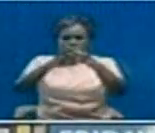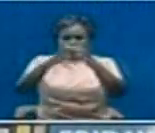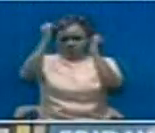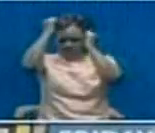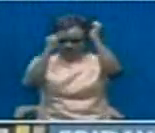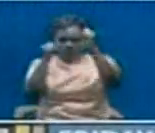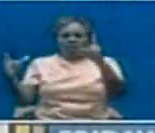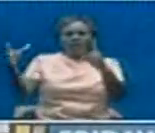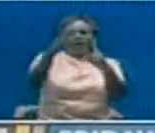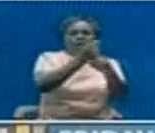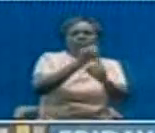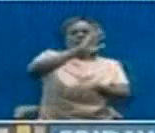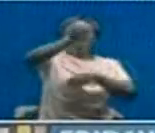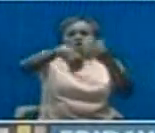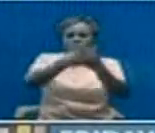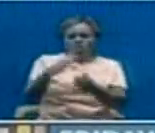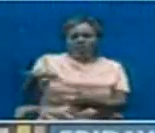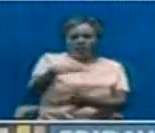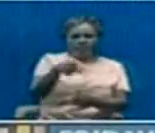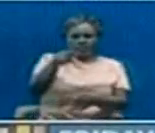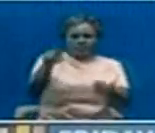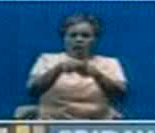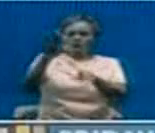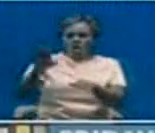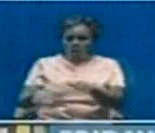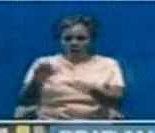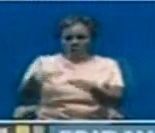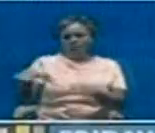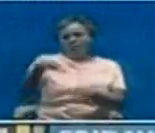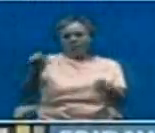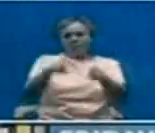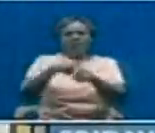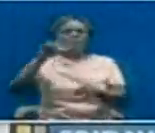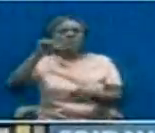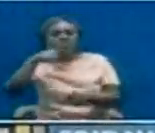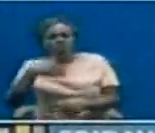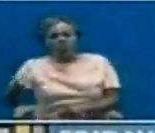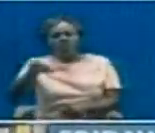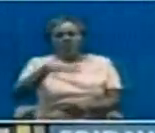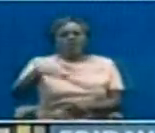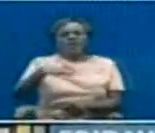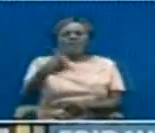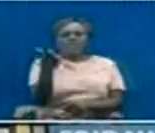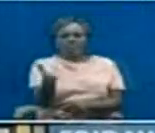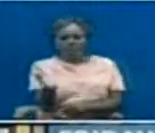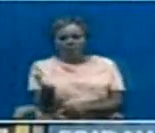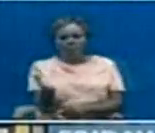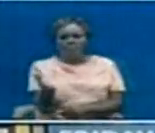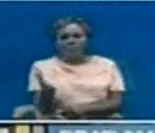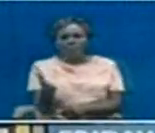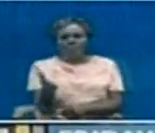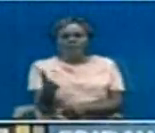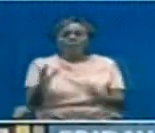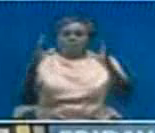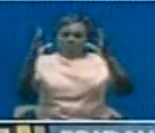captured all of the Bulomarer district in Lower Shabelle, as well as new areas in the province's Barawe district.